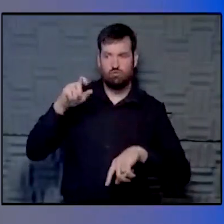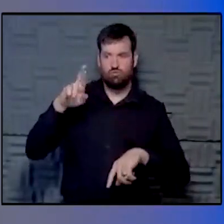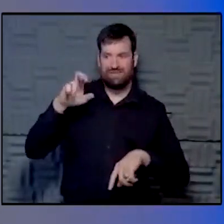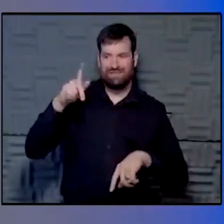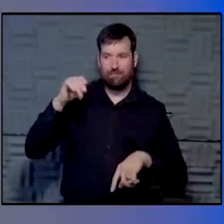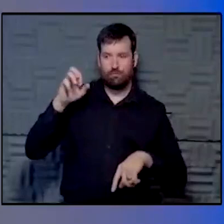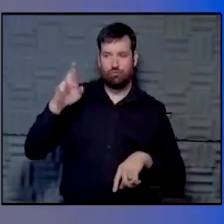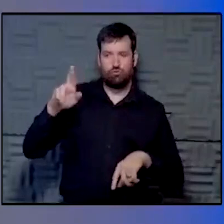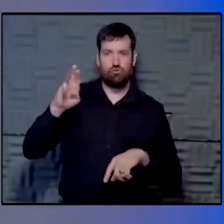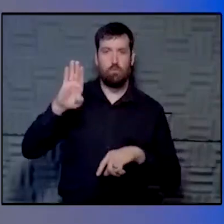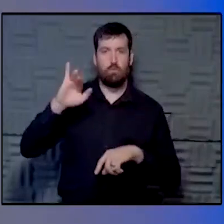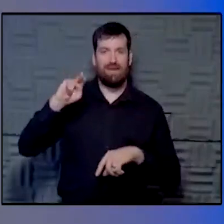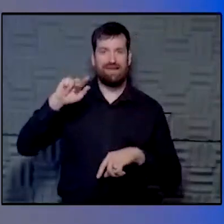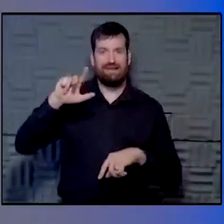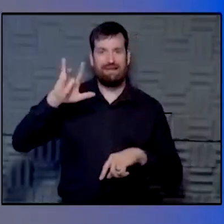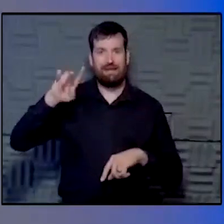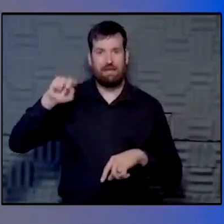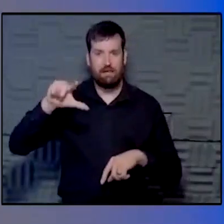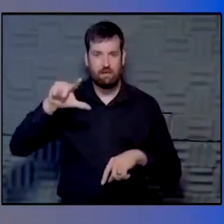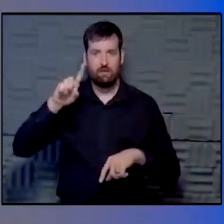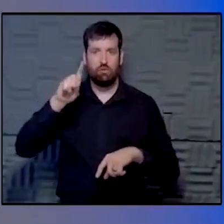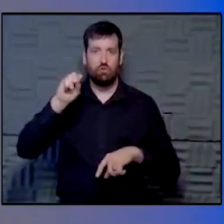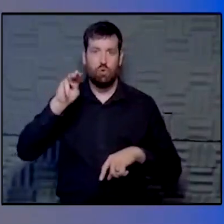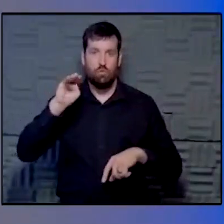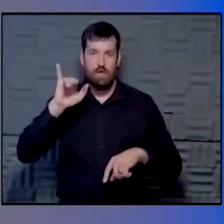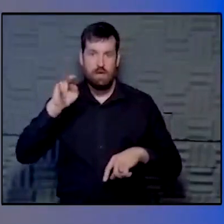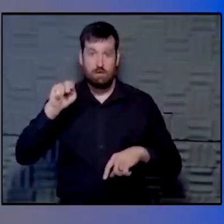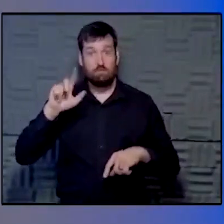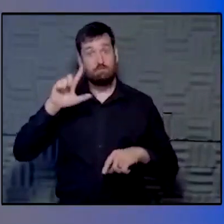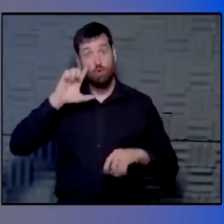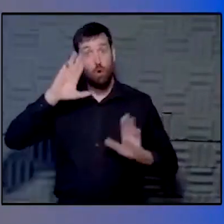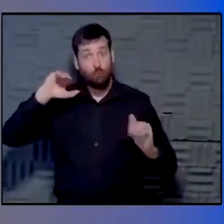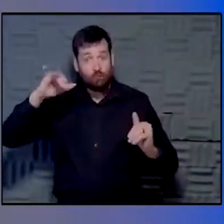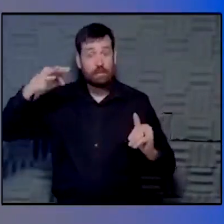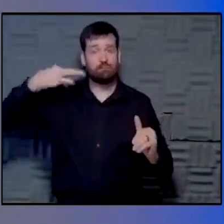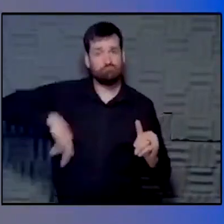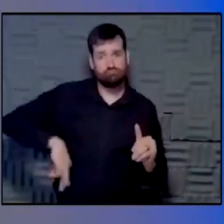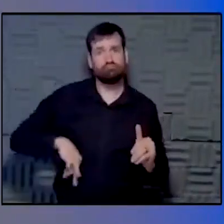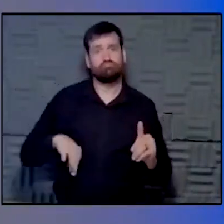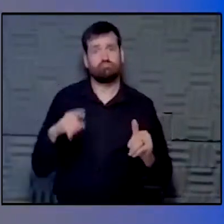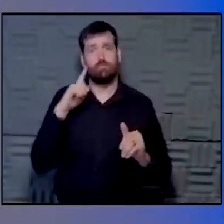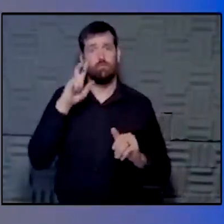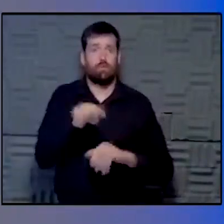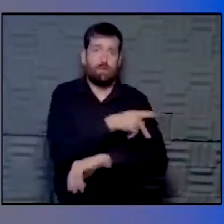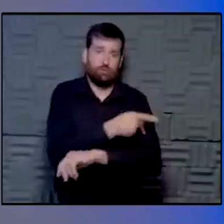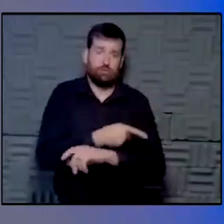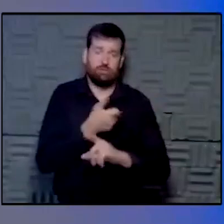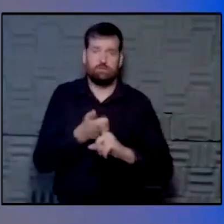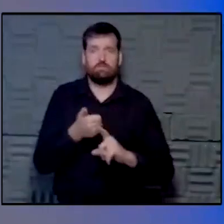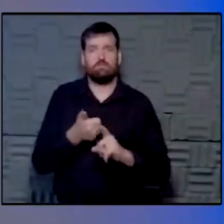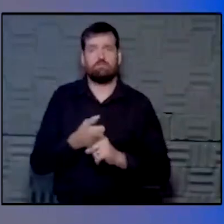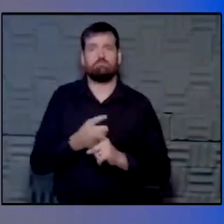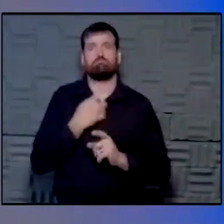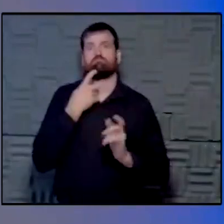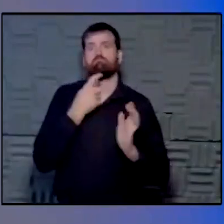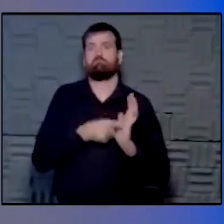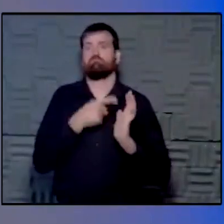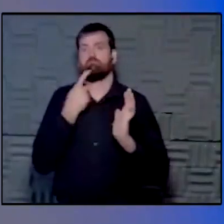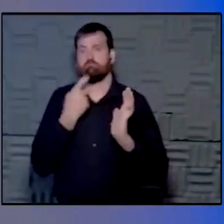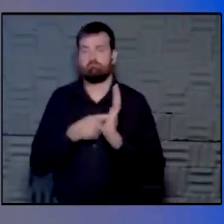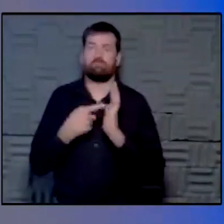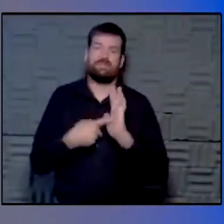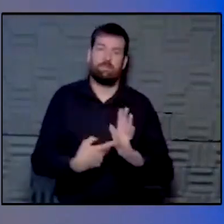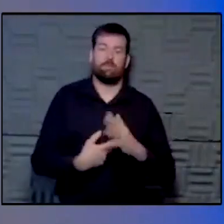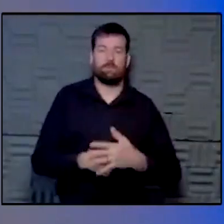domain, we hope that this will be advantageous for our patients that are starting to experience symptoms. The key